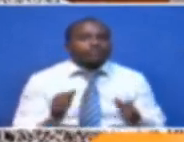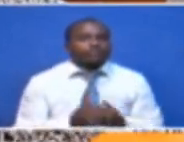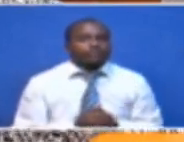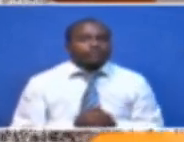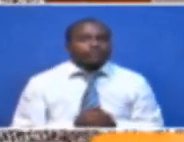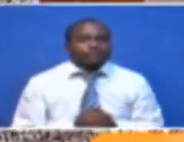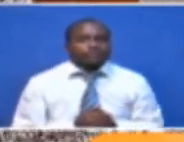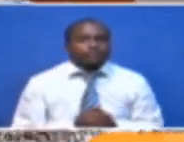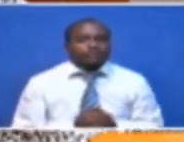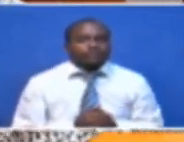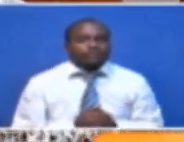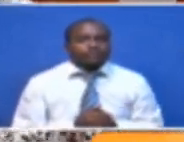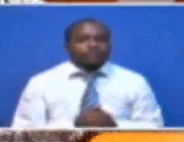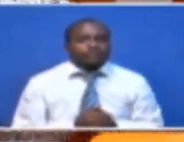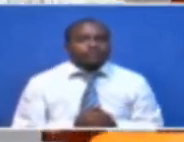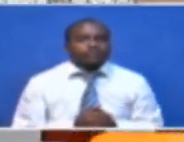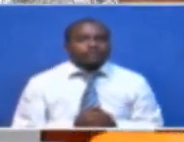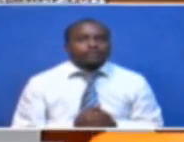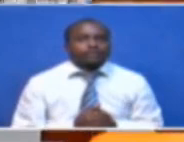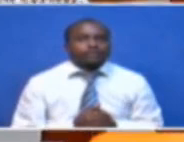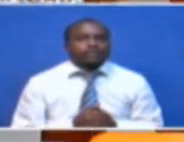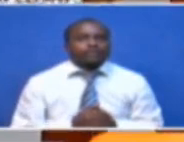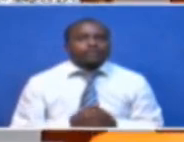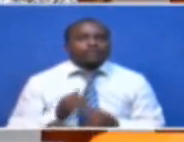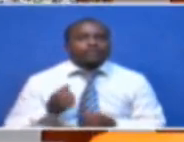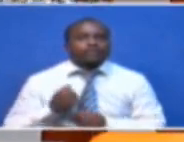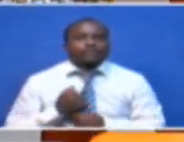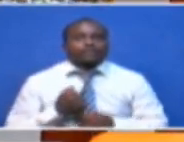The military are on exercises